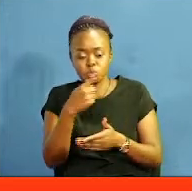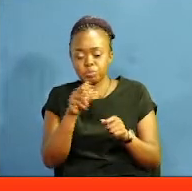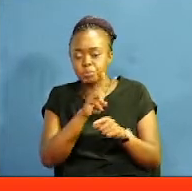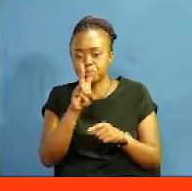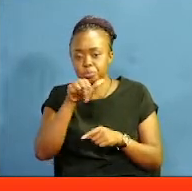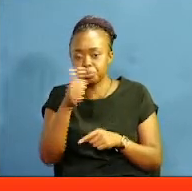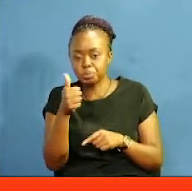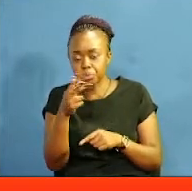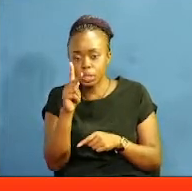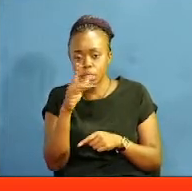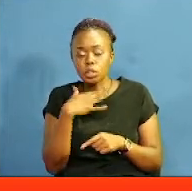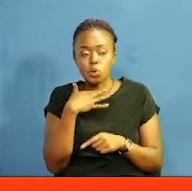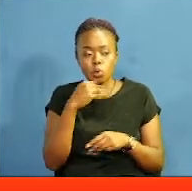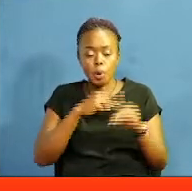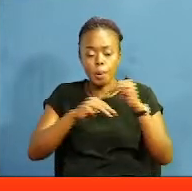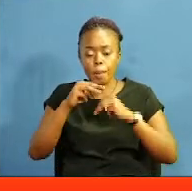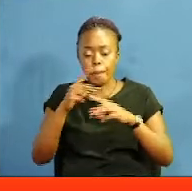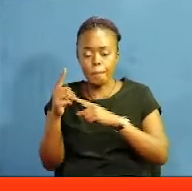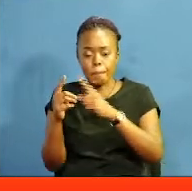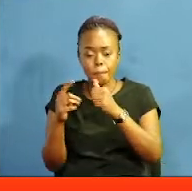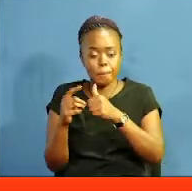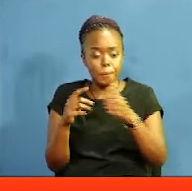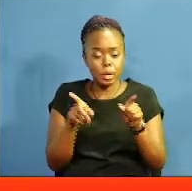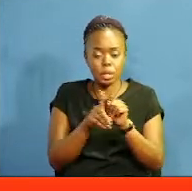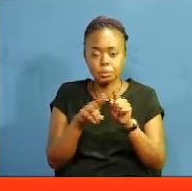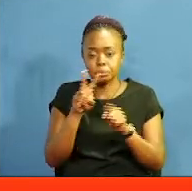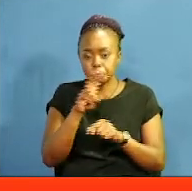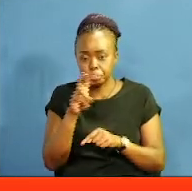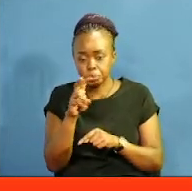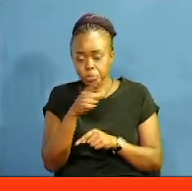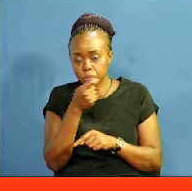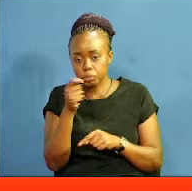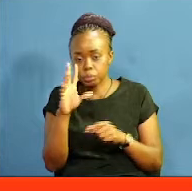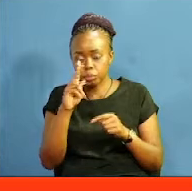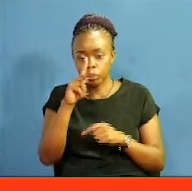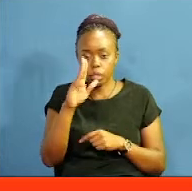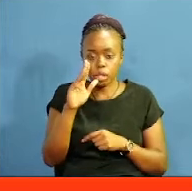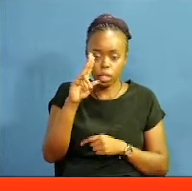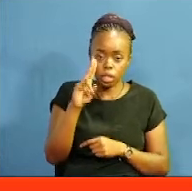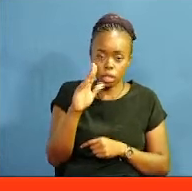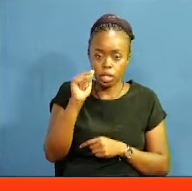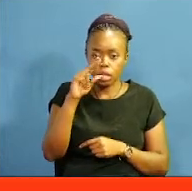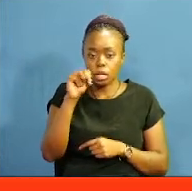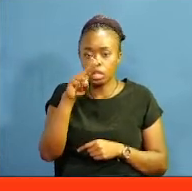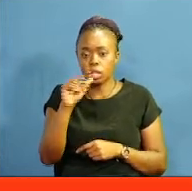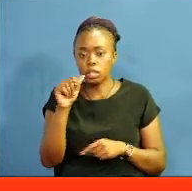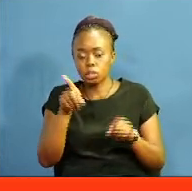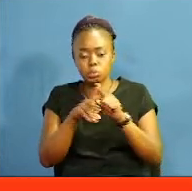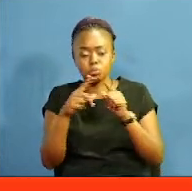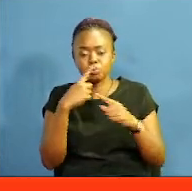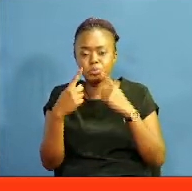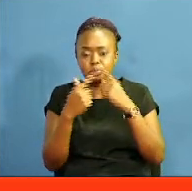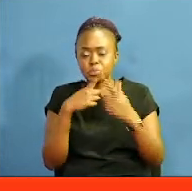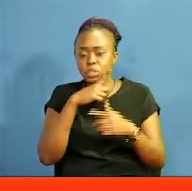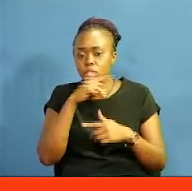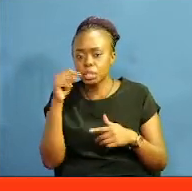side Kalonzo Musyoka want to move alone. And on the other side, we've also seen the KANU head, Gideon Moi, declaring that